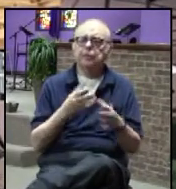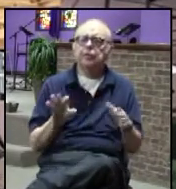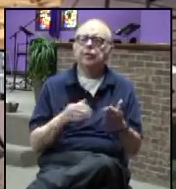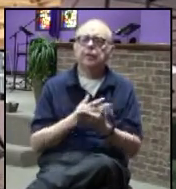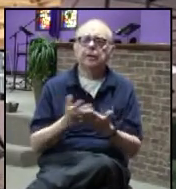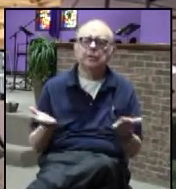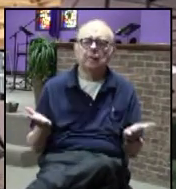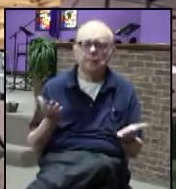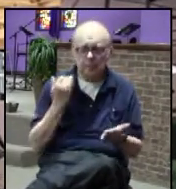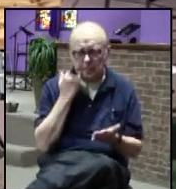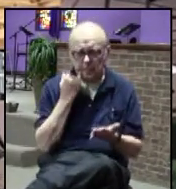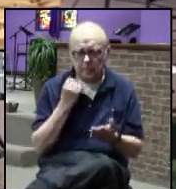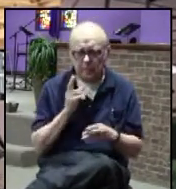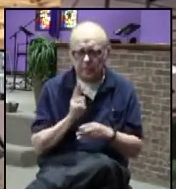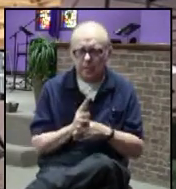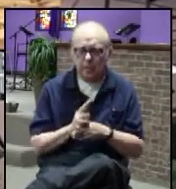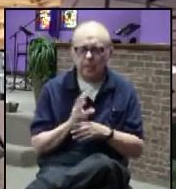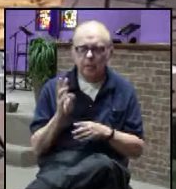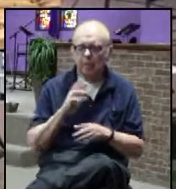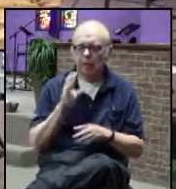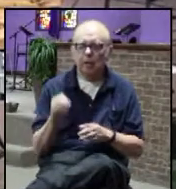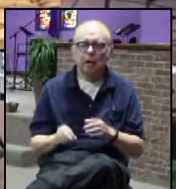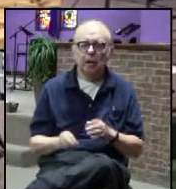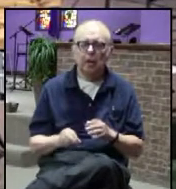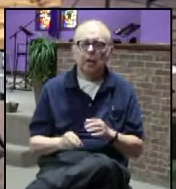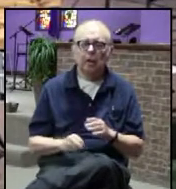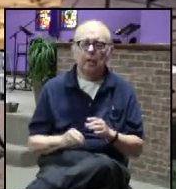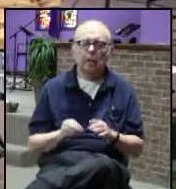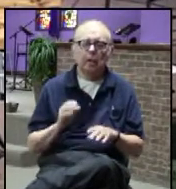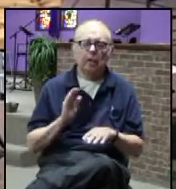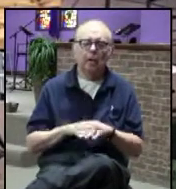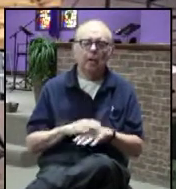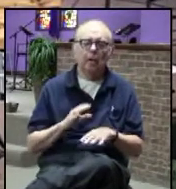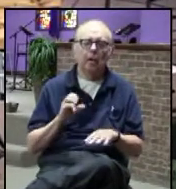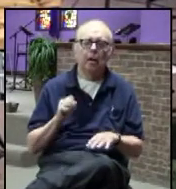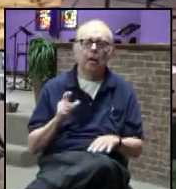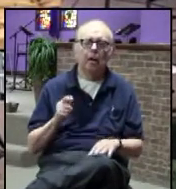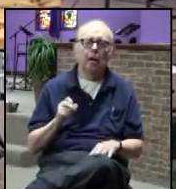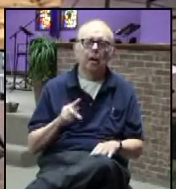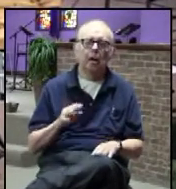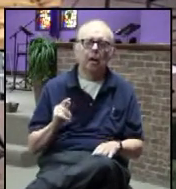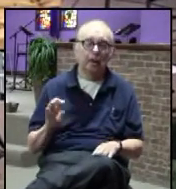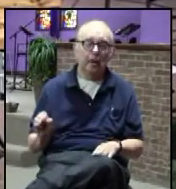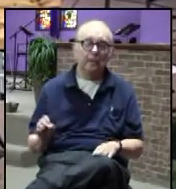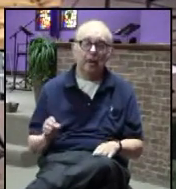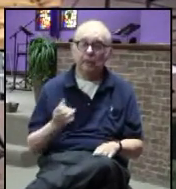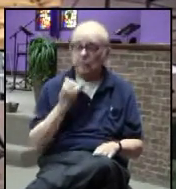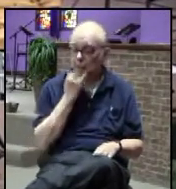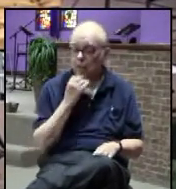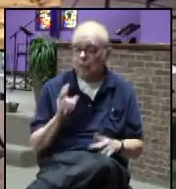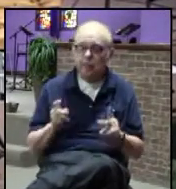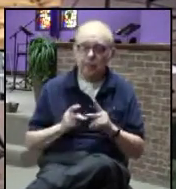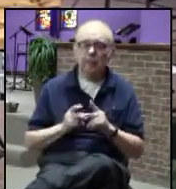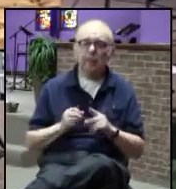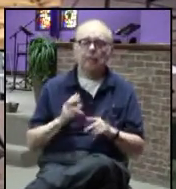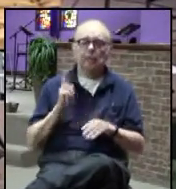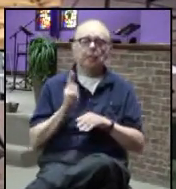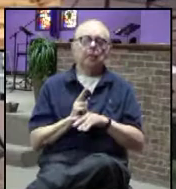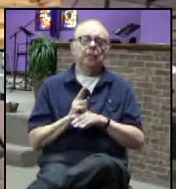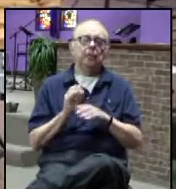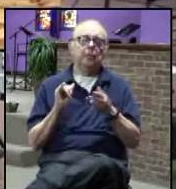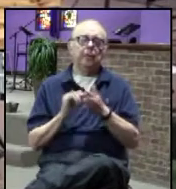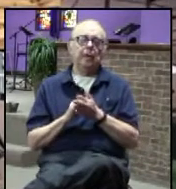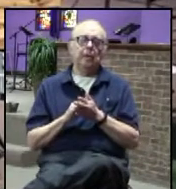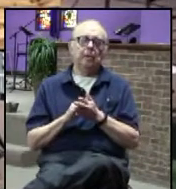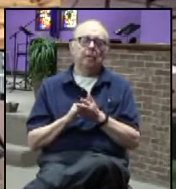things. And if you're spending 66% of the budget on salaries, it's the wrong place. And if you're spending